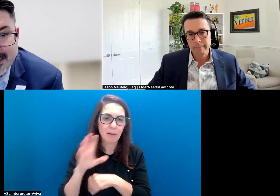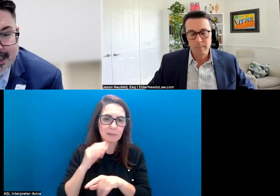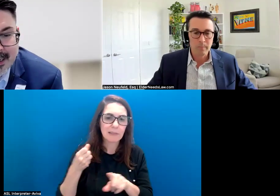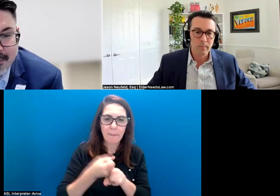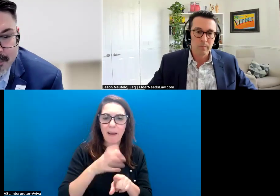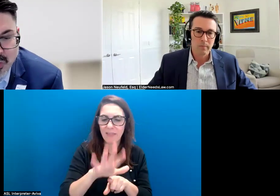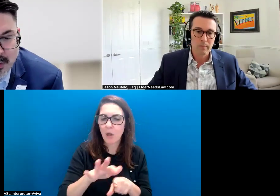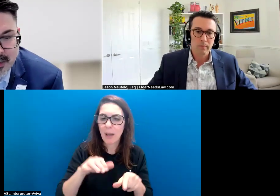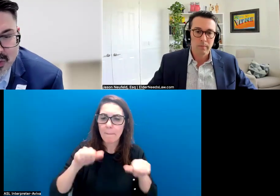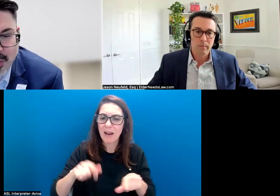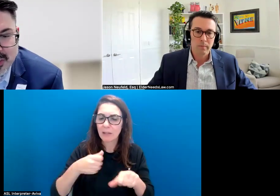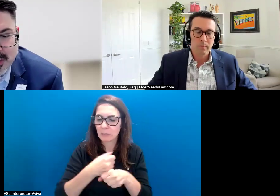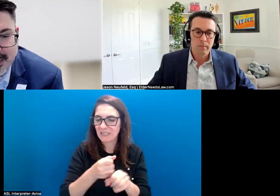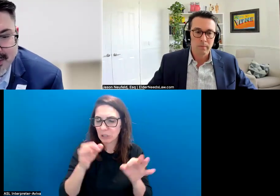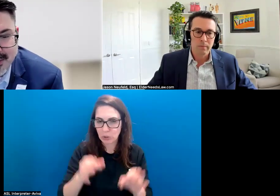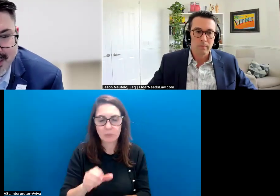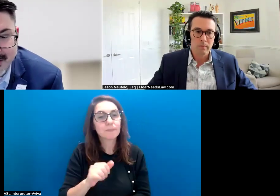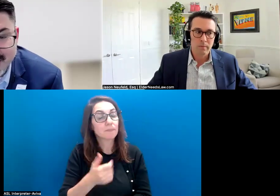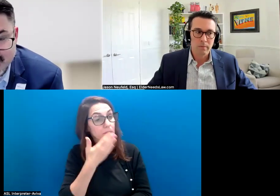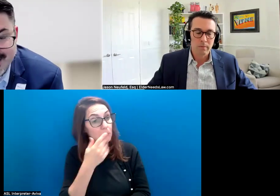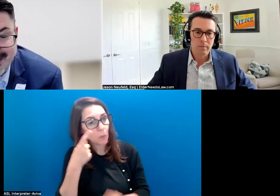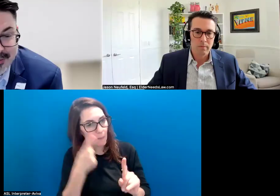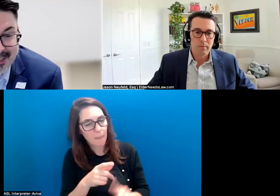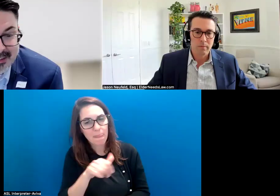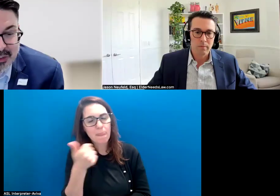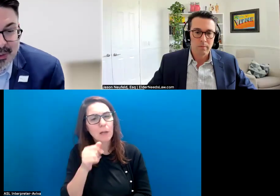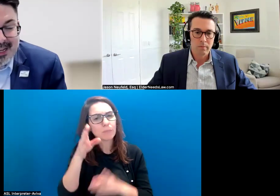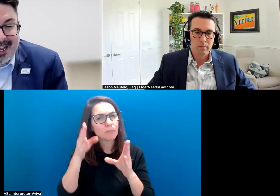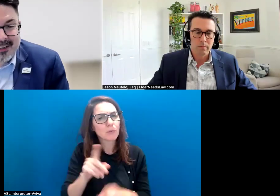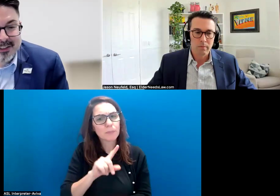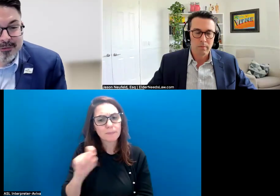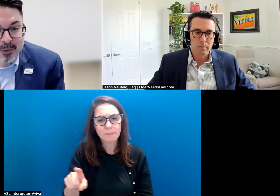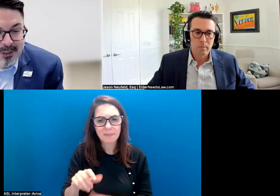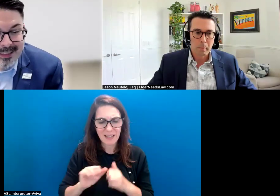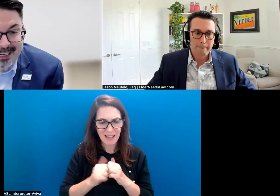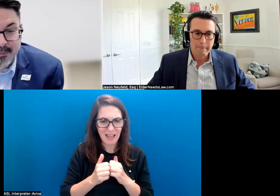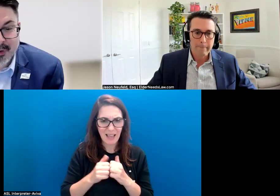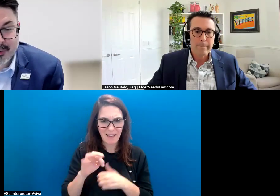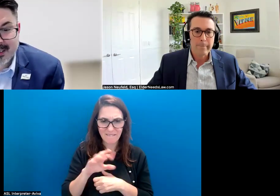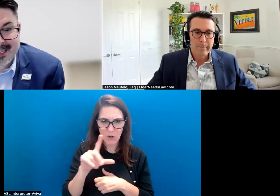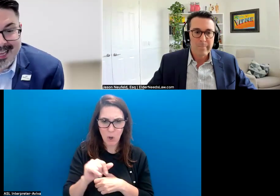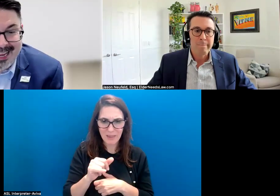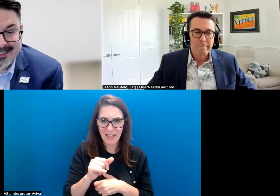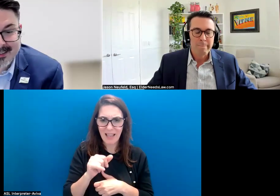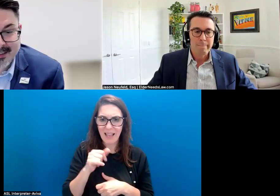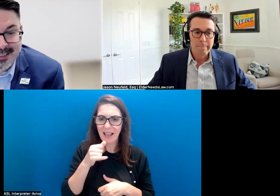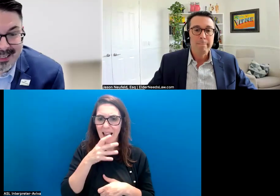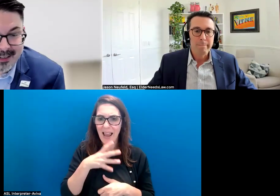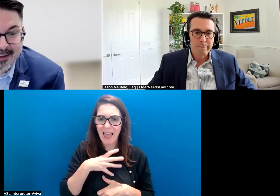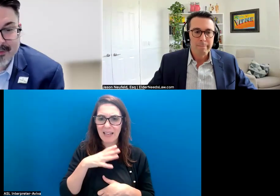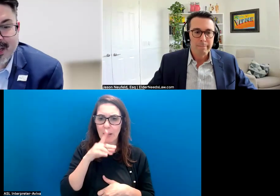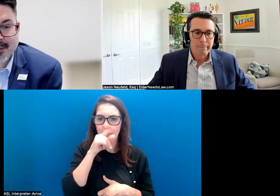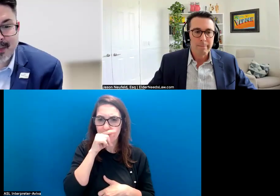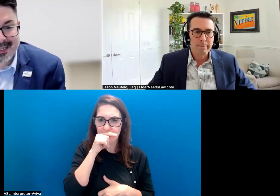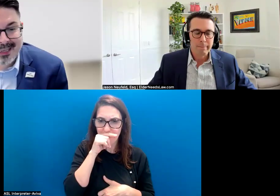point. Mhm. So here's a question that this ties directly into you. How does a Florida Ladybird enhanced